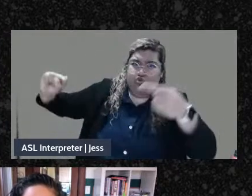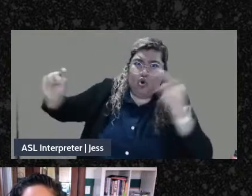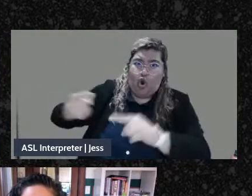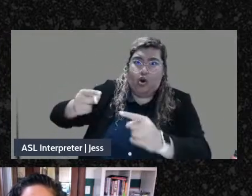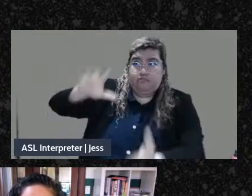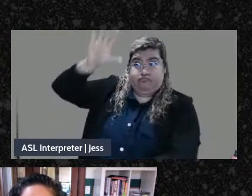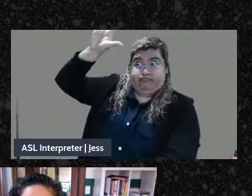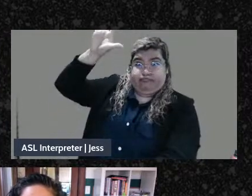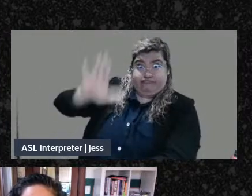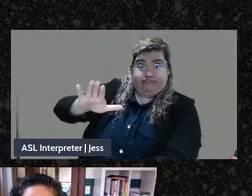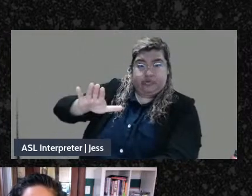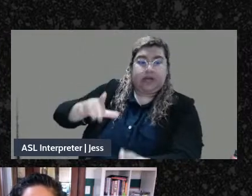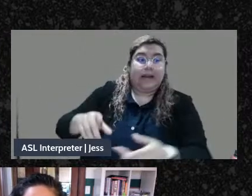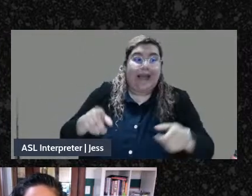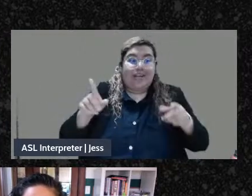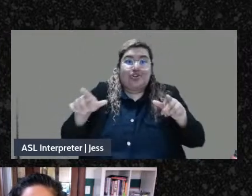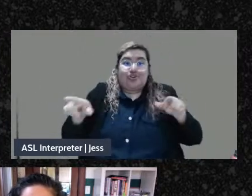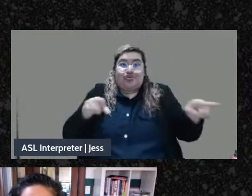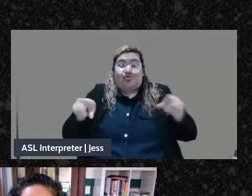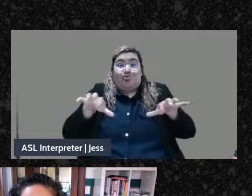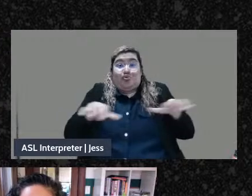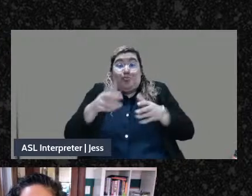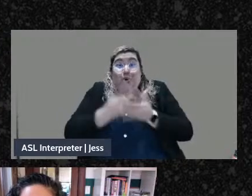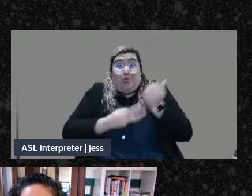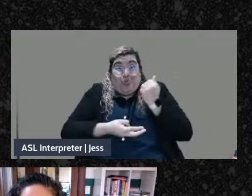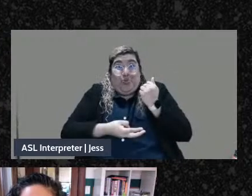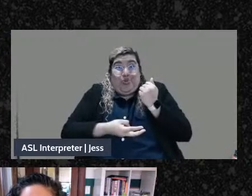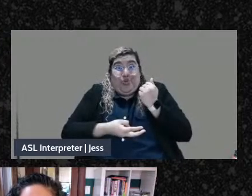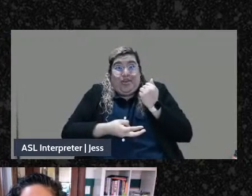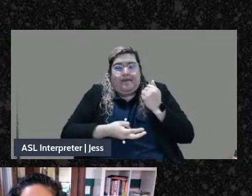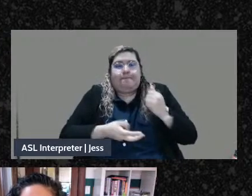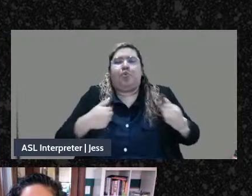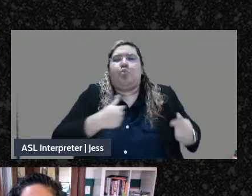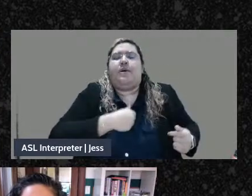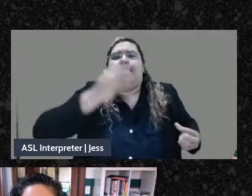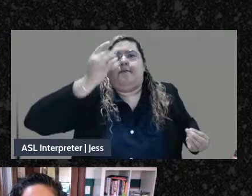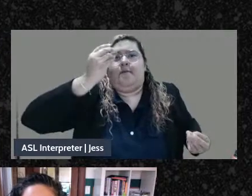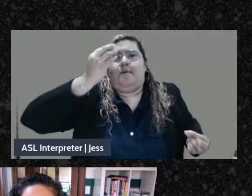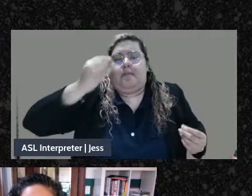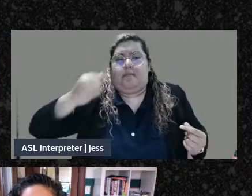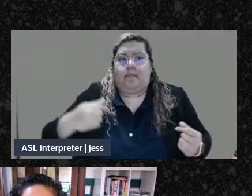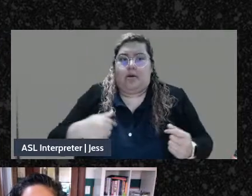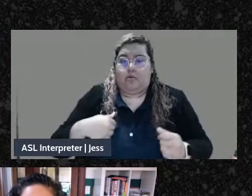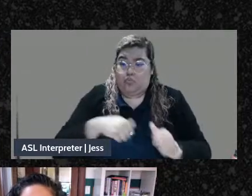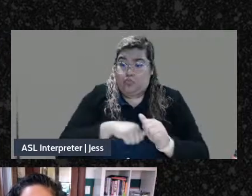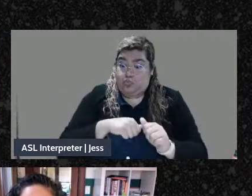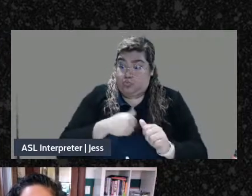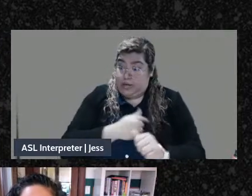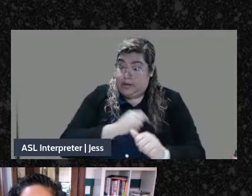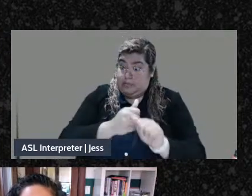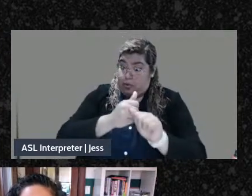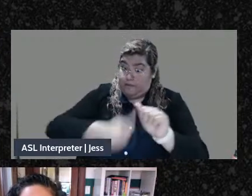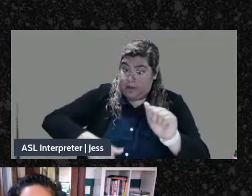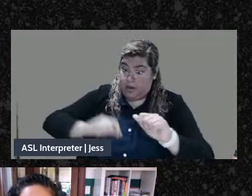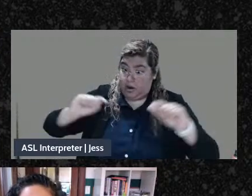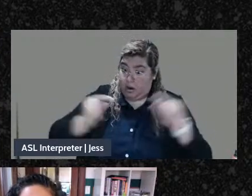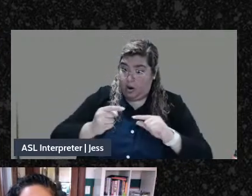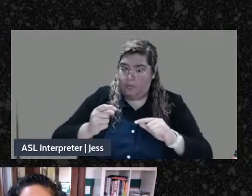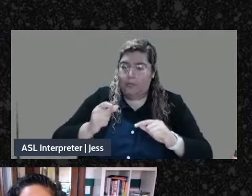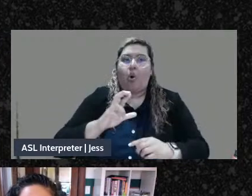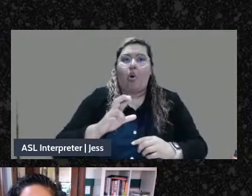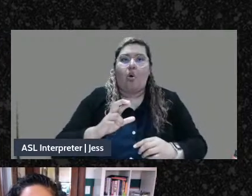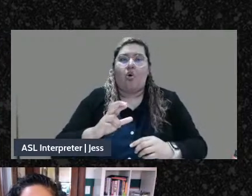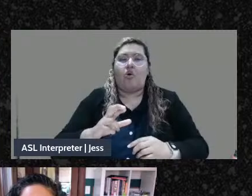have to do both. And we have to think about whether we're preventing the harm or dealing with it after the